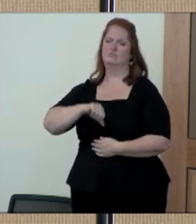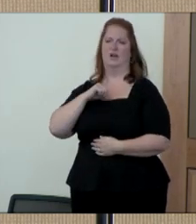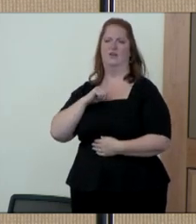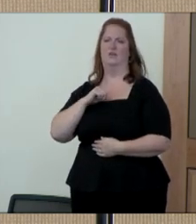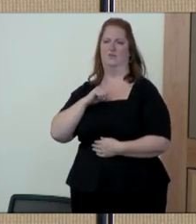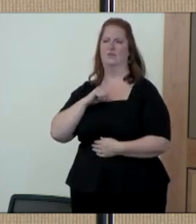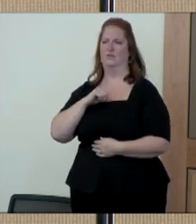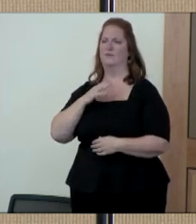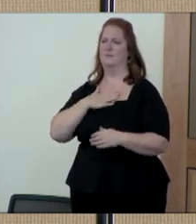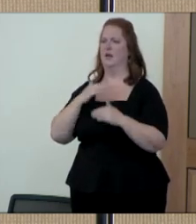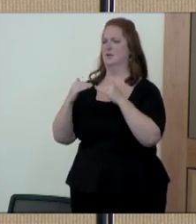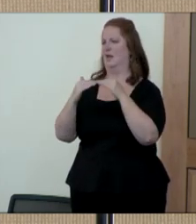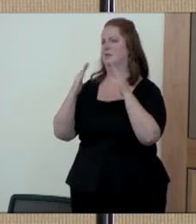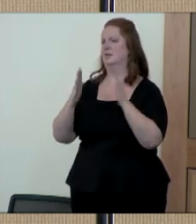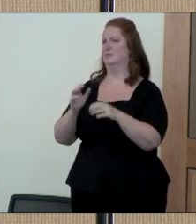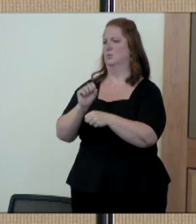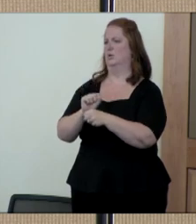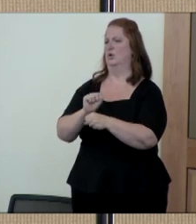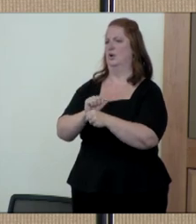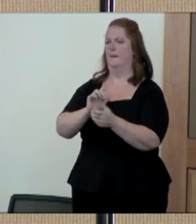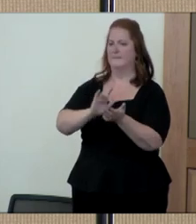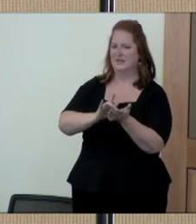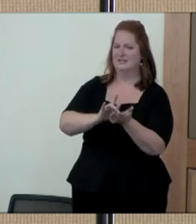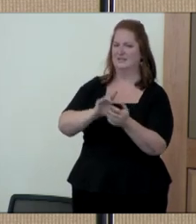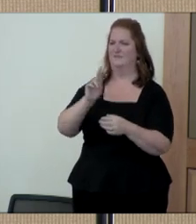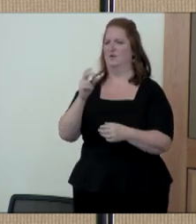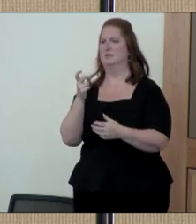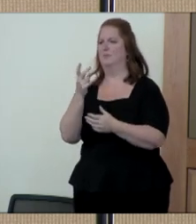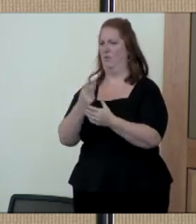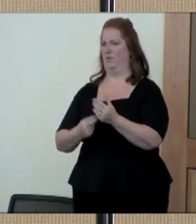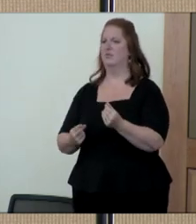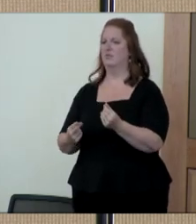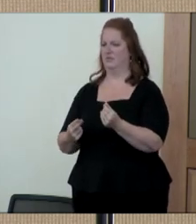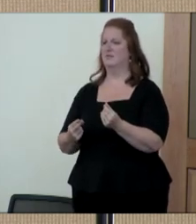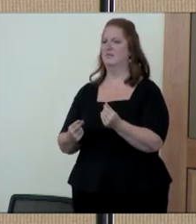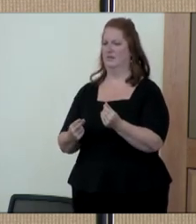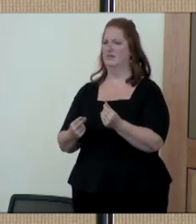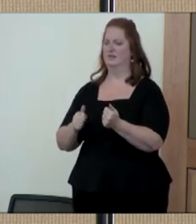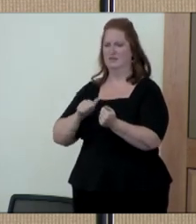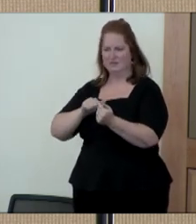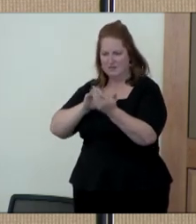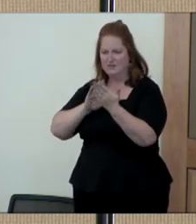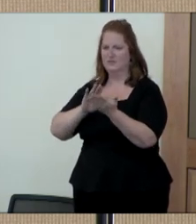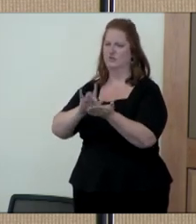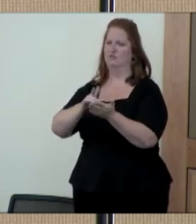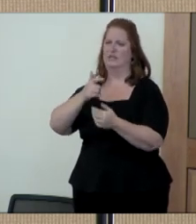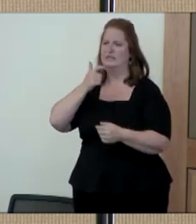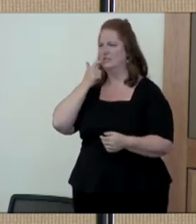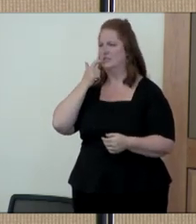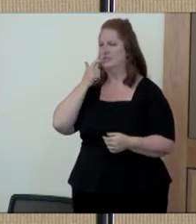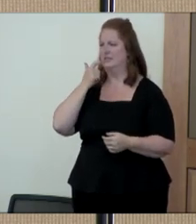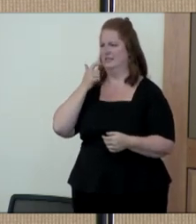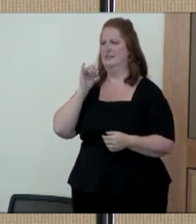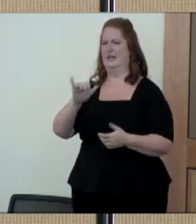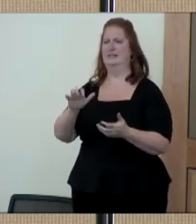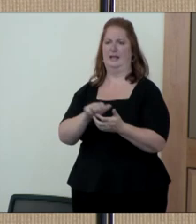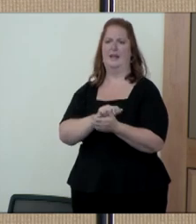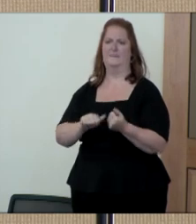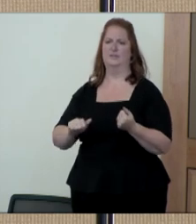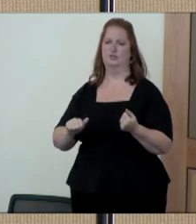are doing in medicine and pharmacy, people who are working to treat drug addiction right now and the damage that it